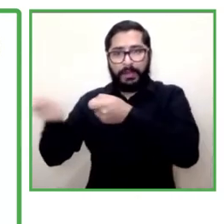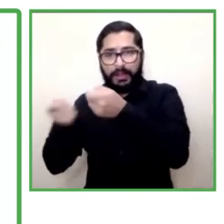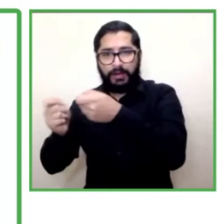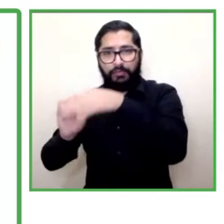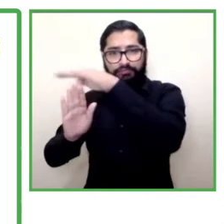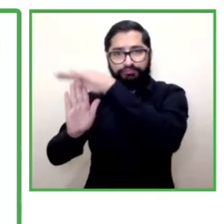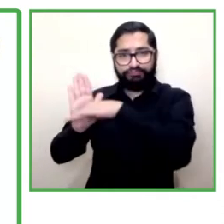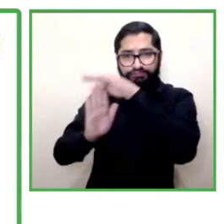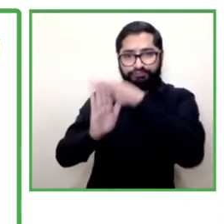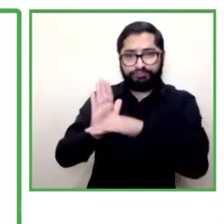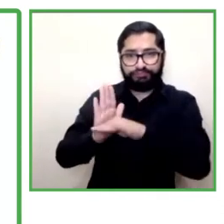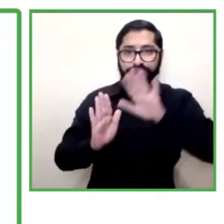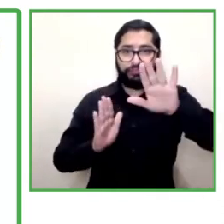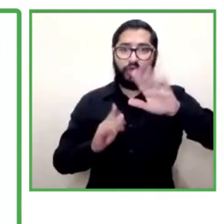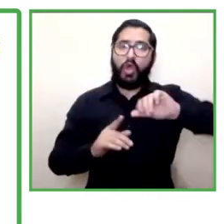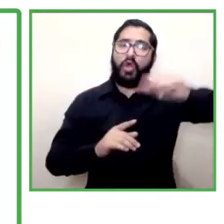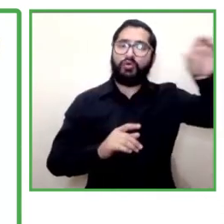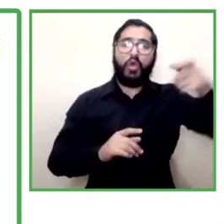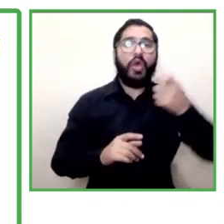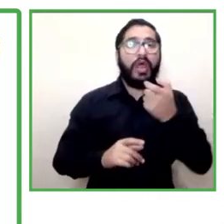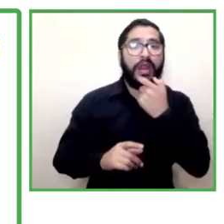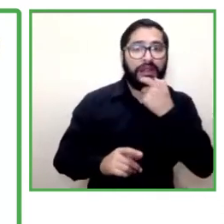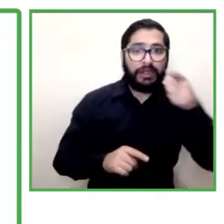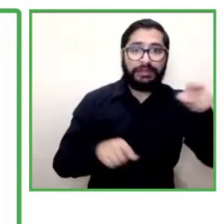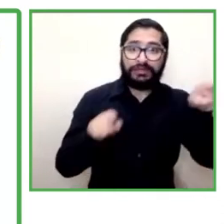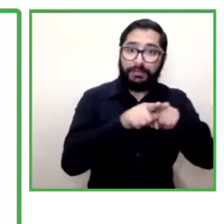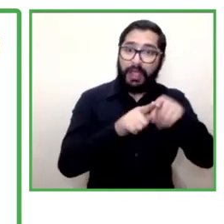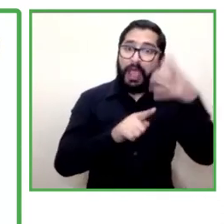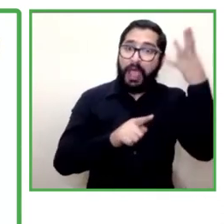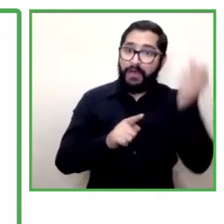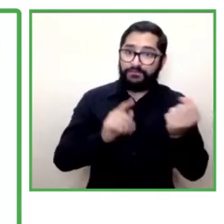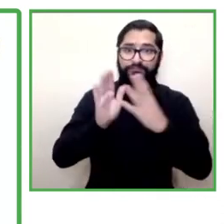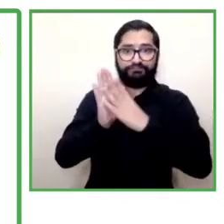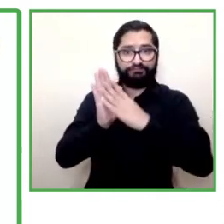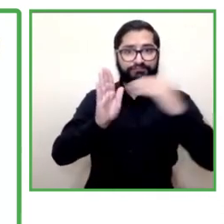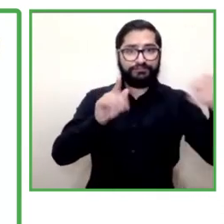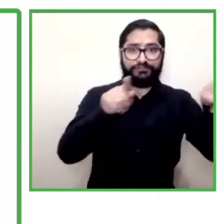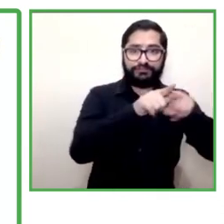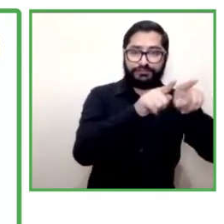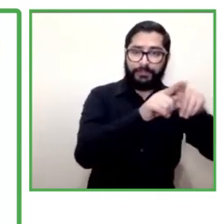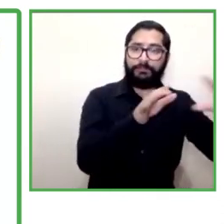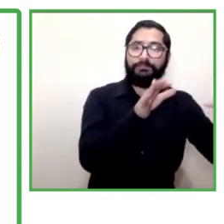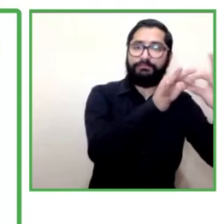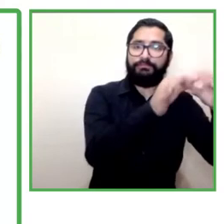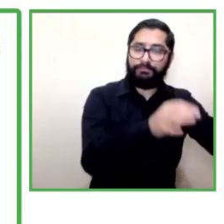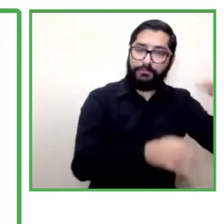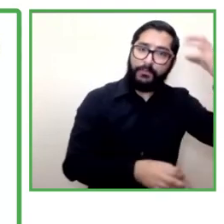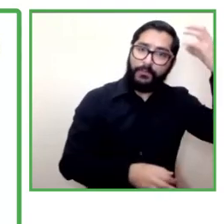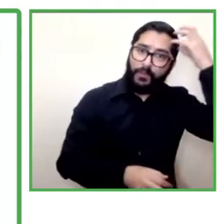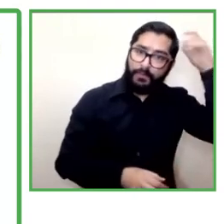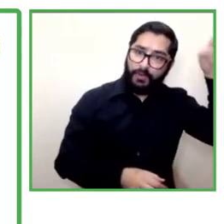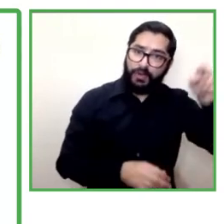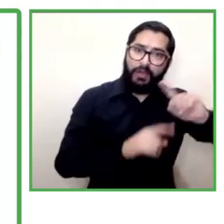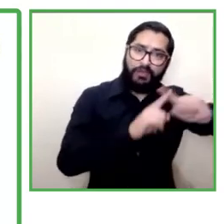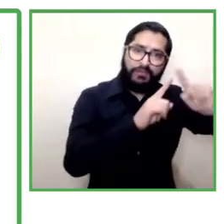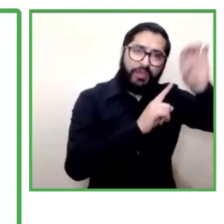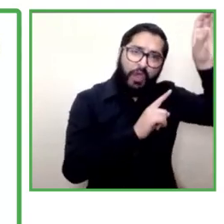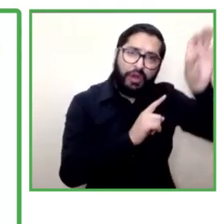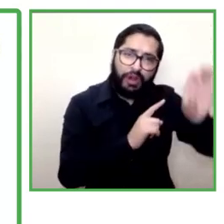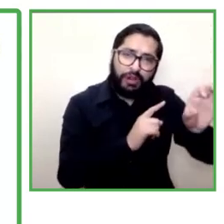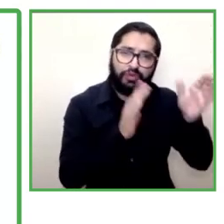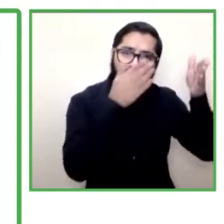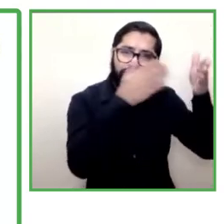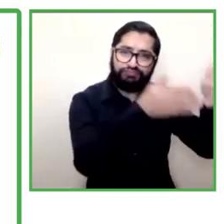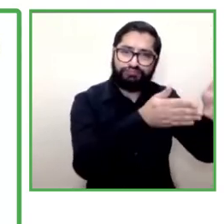of the content is free for everyone, and some of the content would be premium. But we are also going into markets that